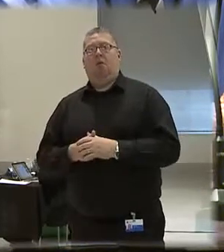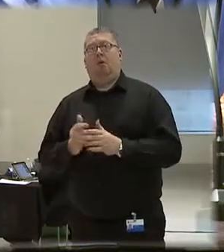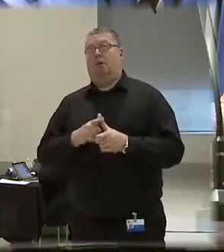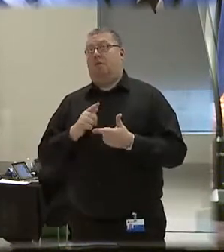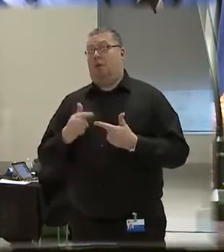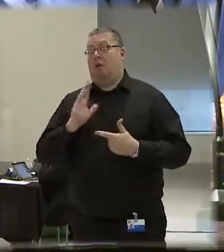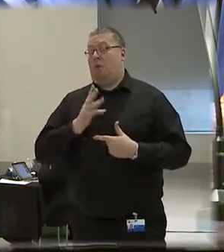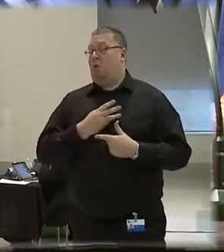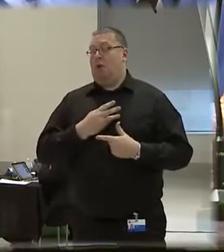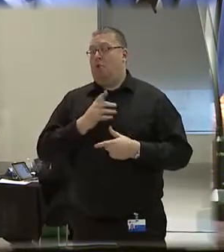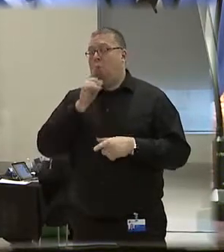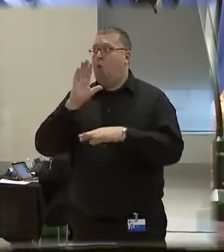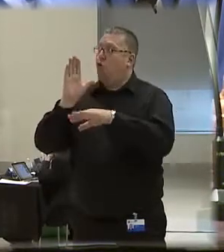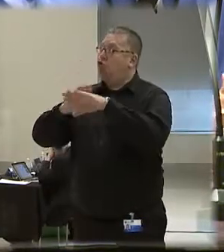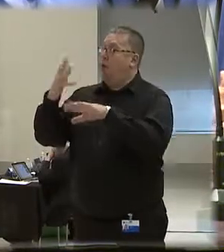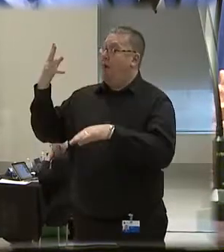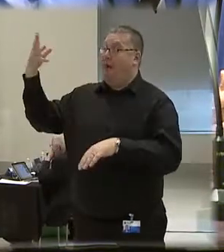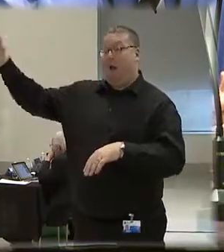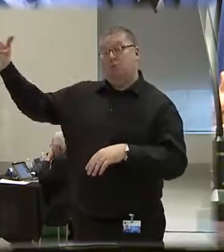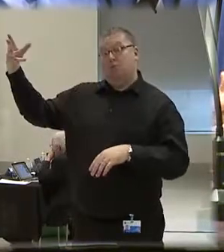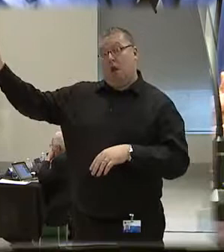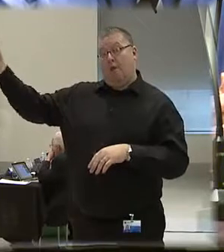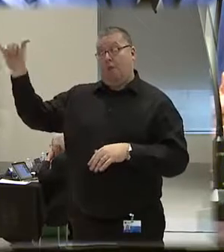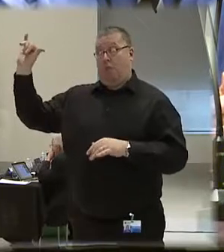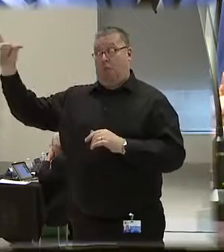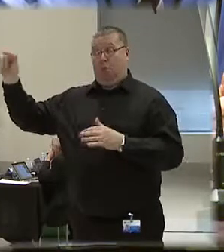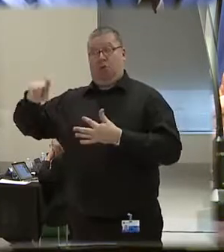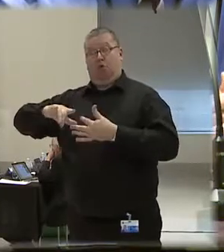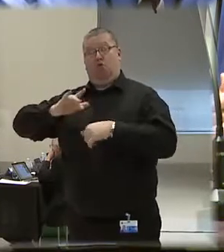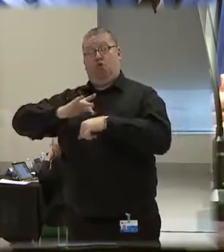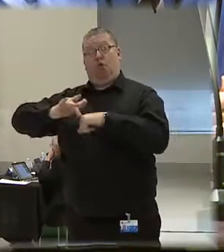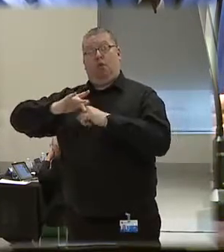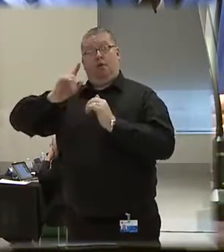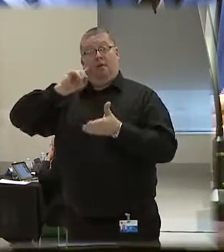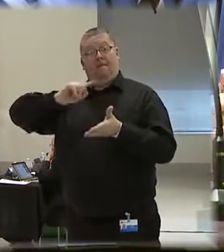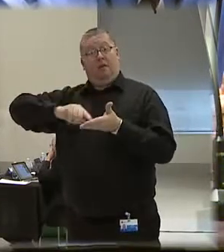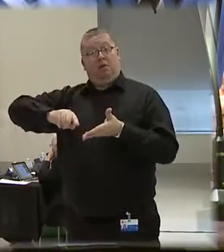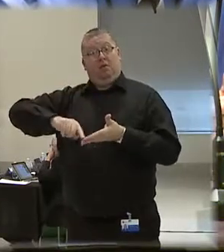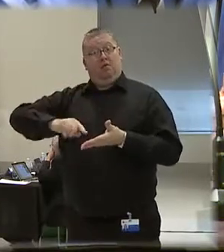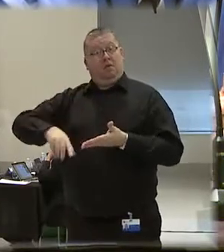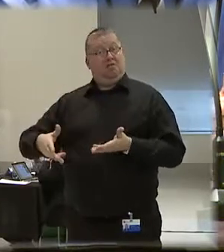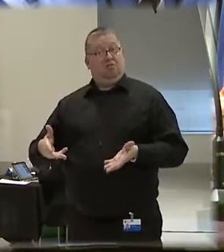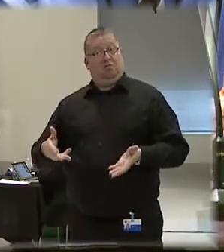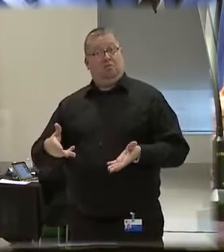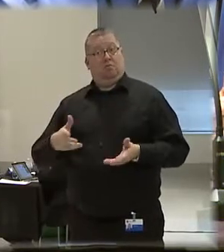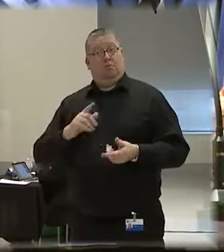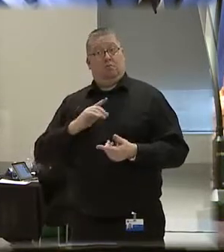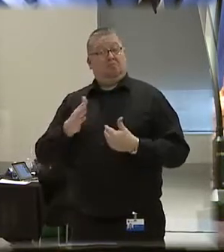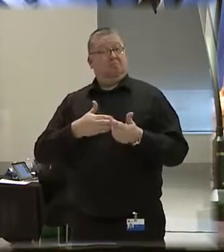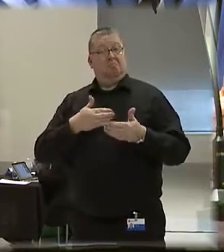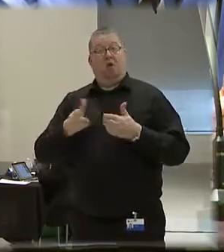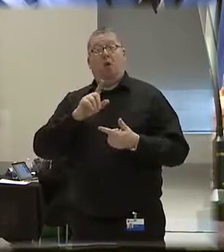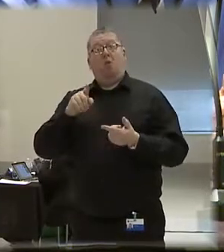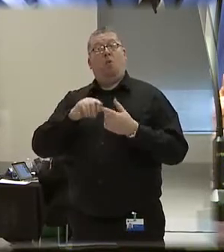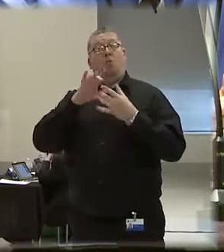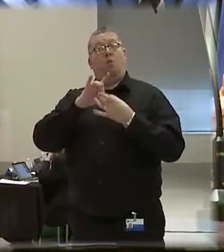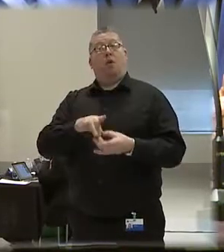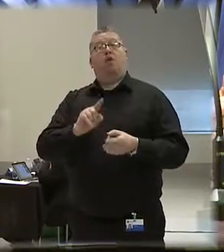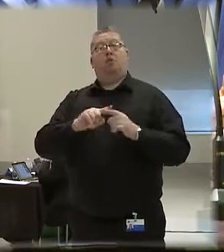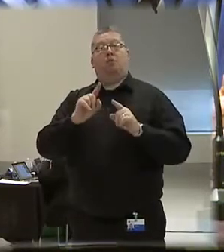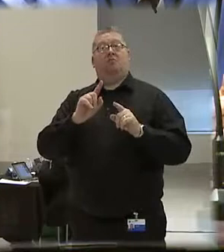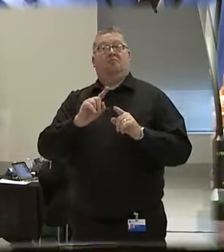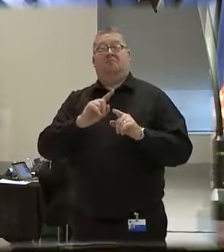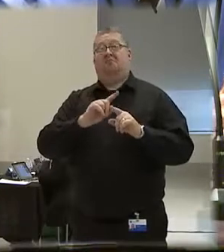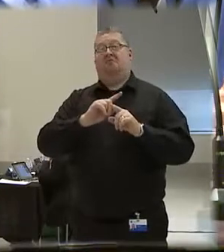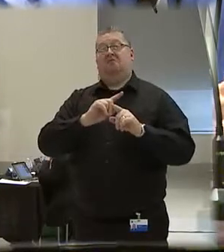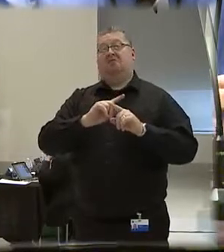we go outside for those preliminary investigations, even when it comes to the district attorney of